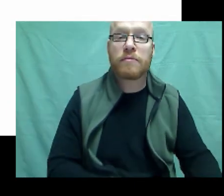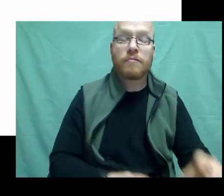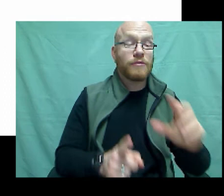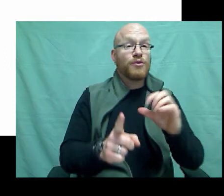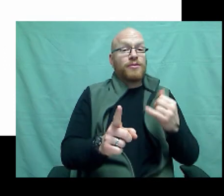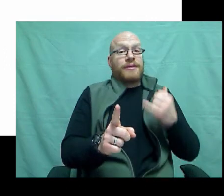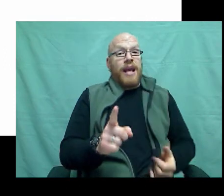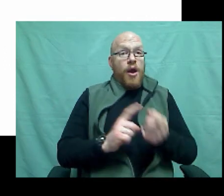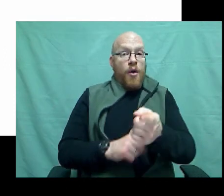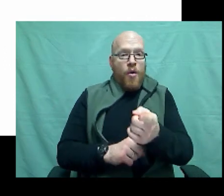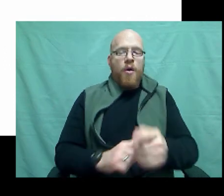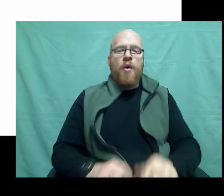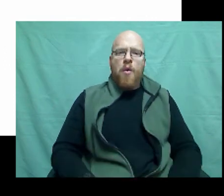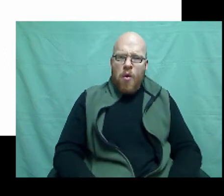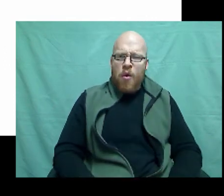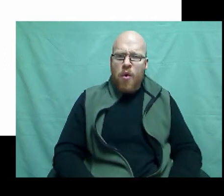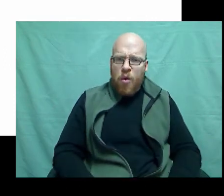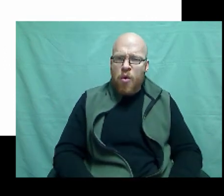So now,